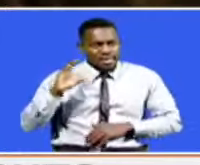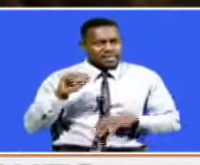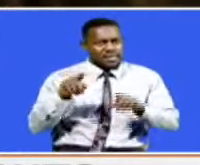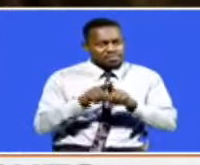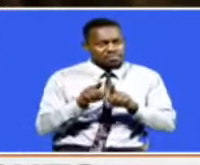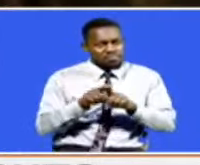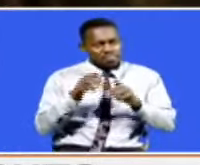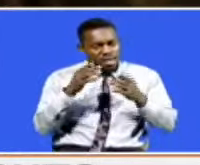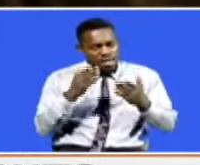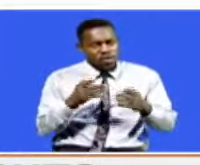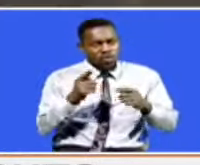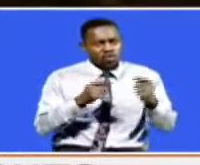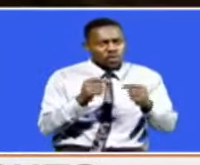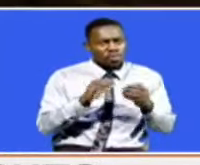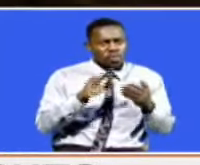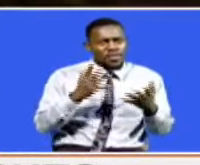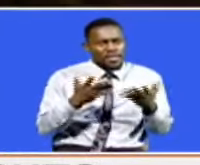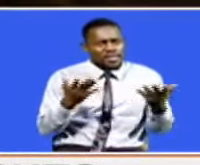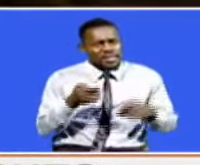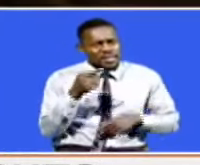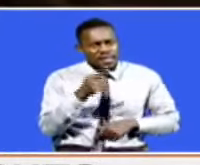my office and the facilitation I have.